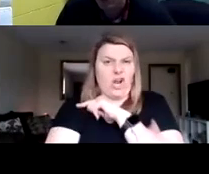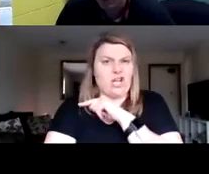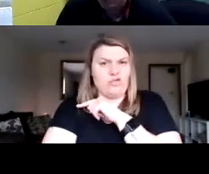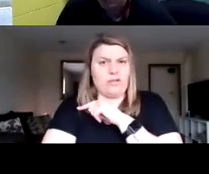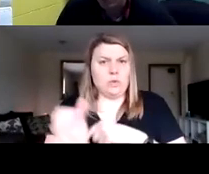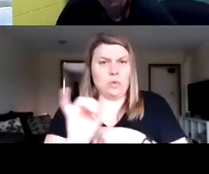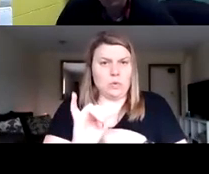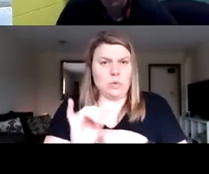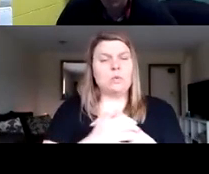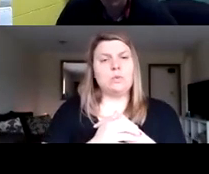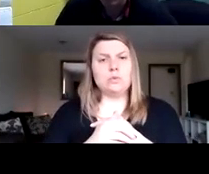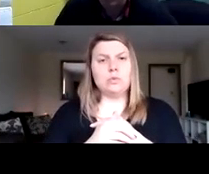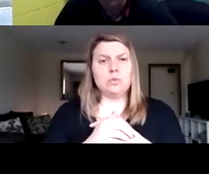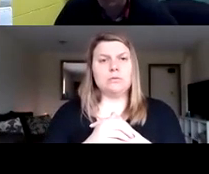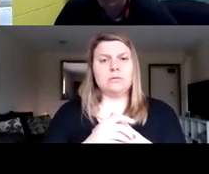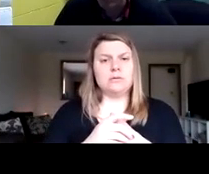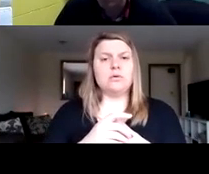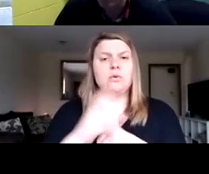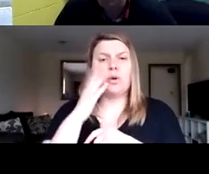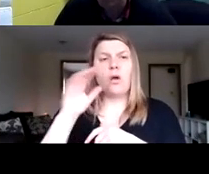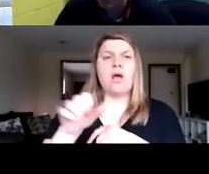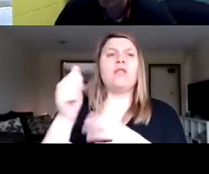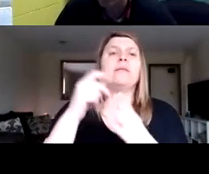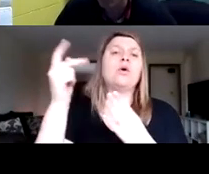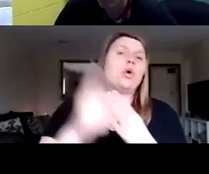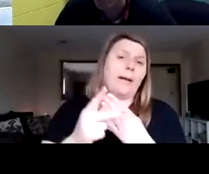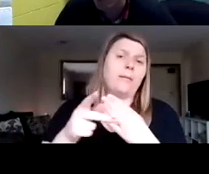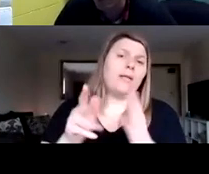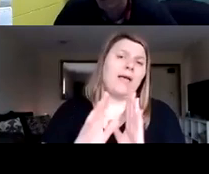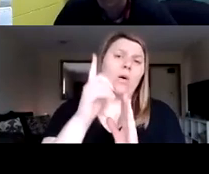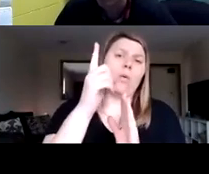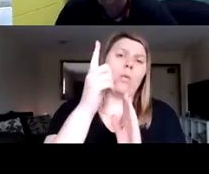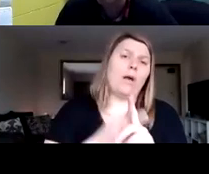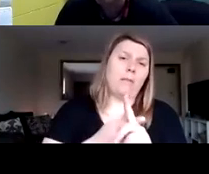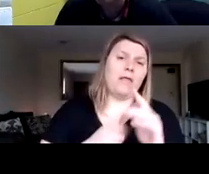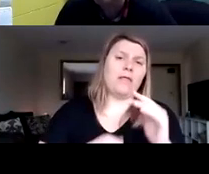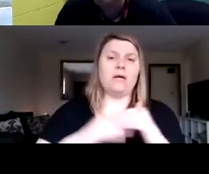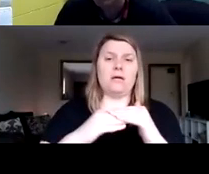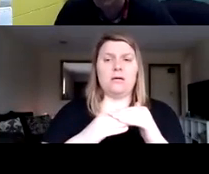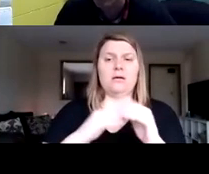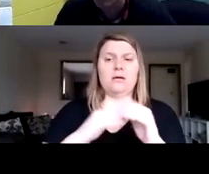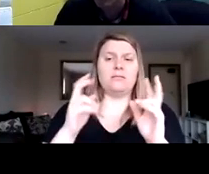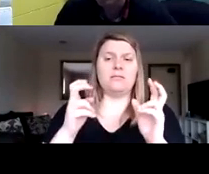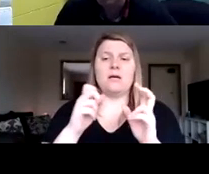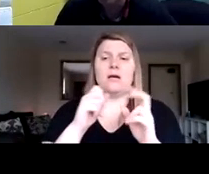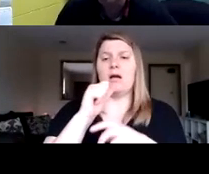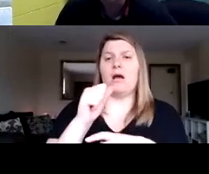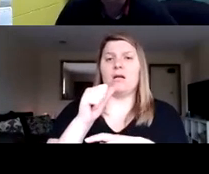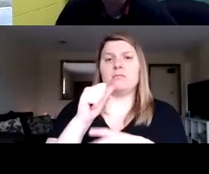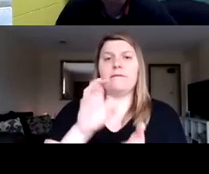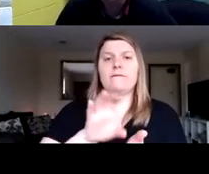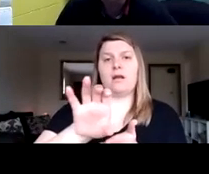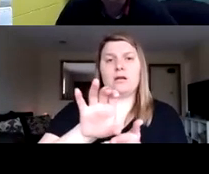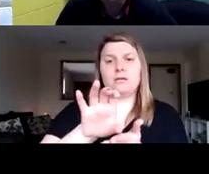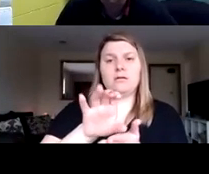So unlike a lot of programs that will allow up to 1 month so-called unfunded, where